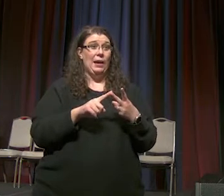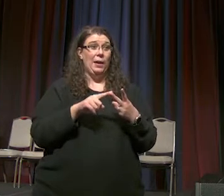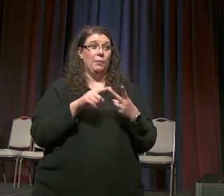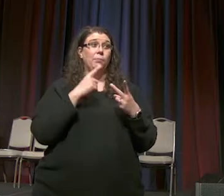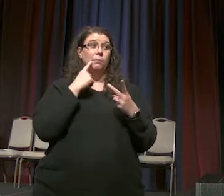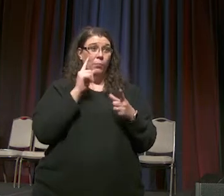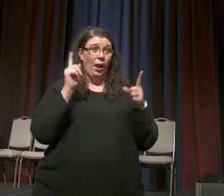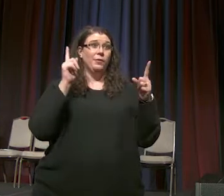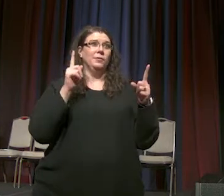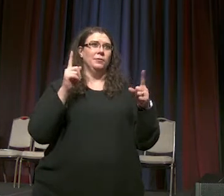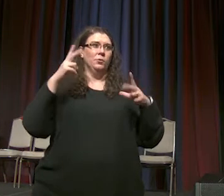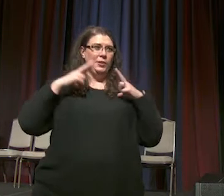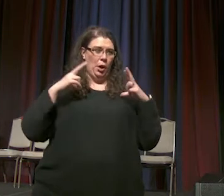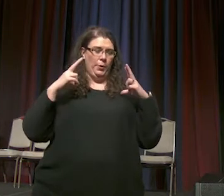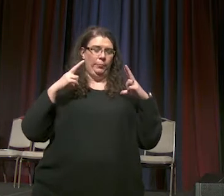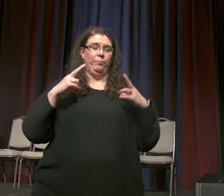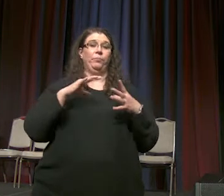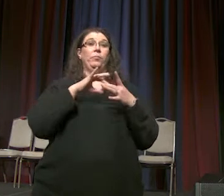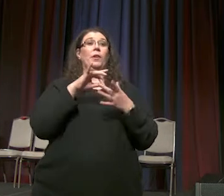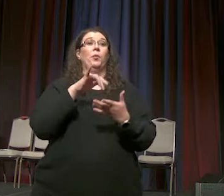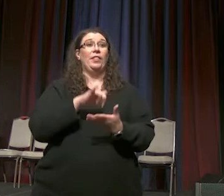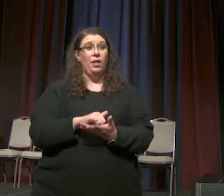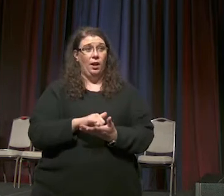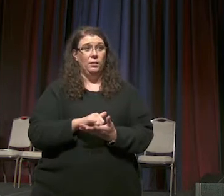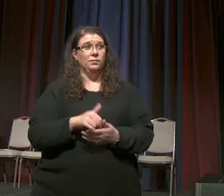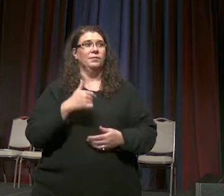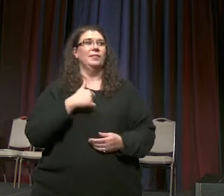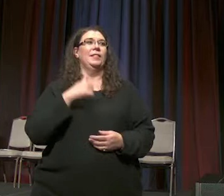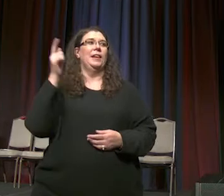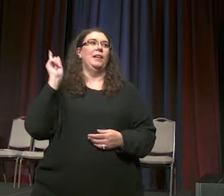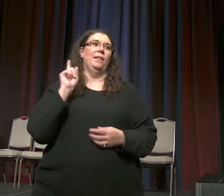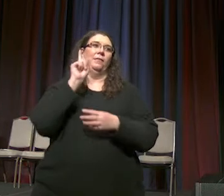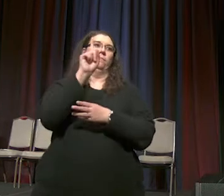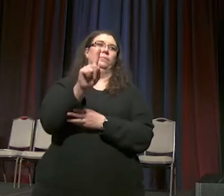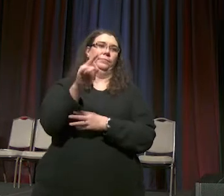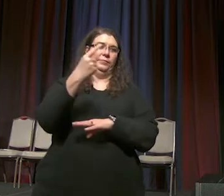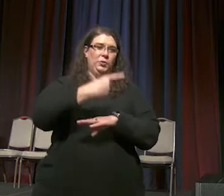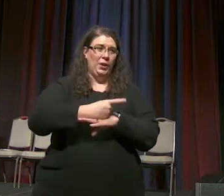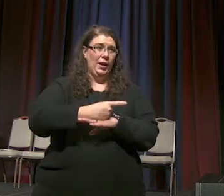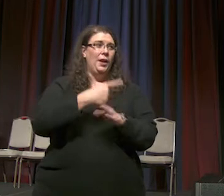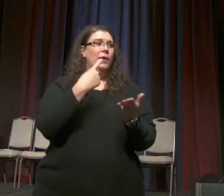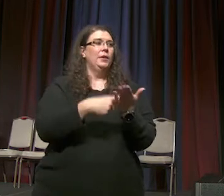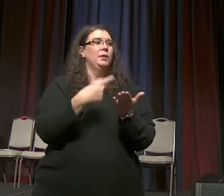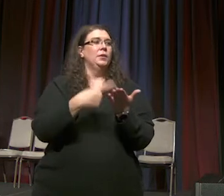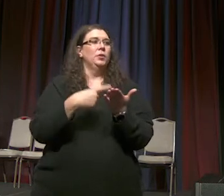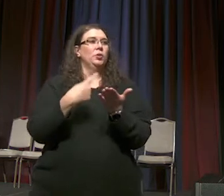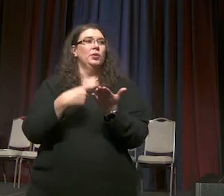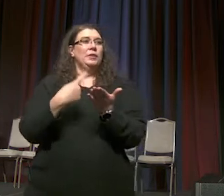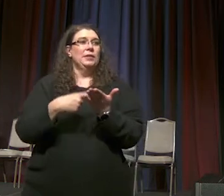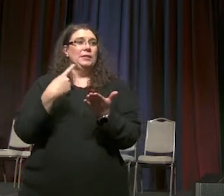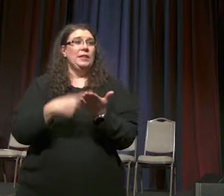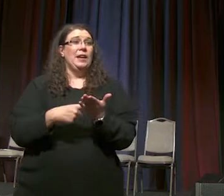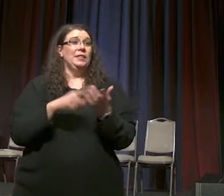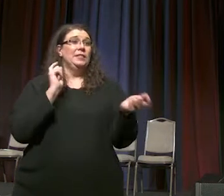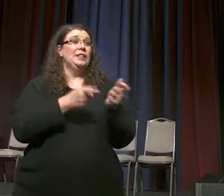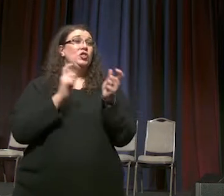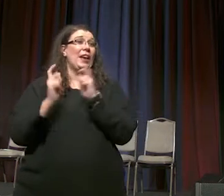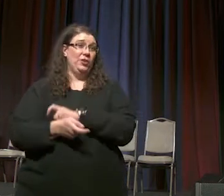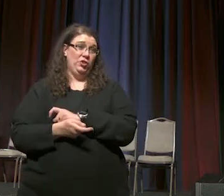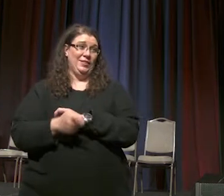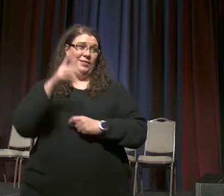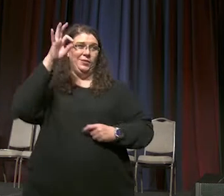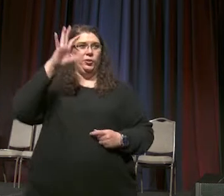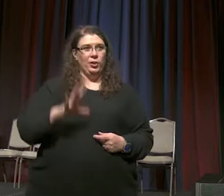retirement. And it is with that I come before you today to discuss changes to the